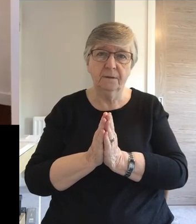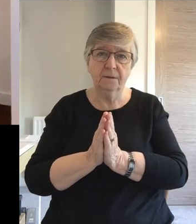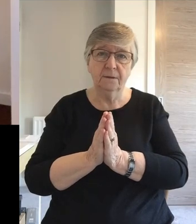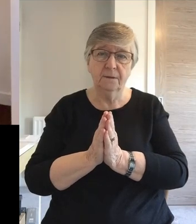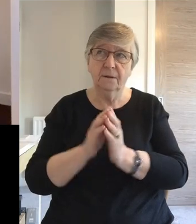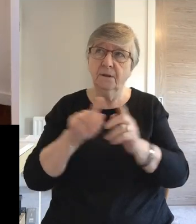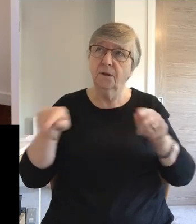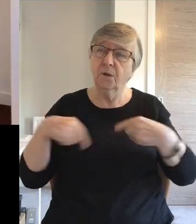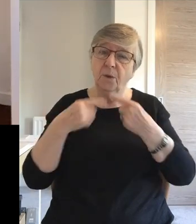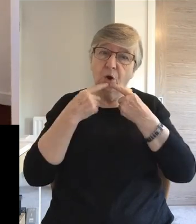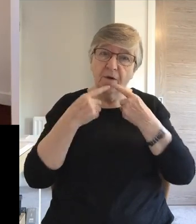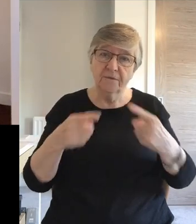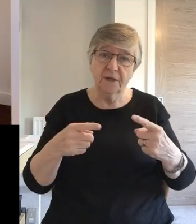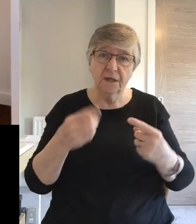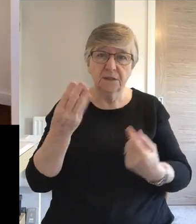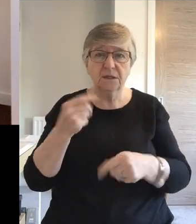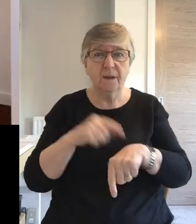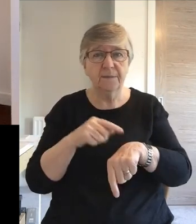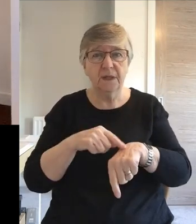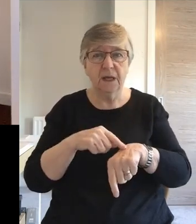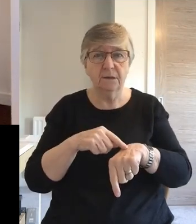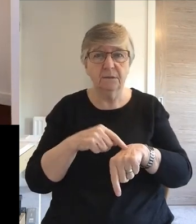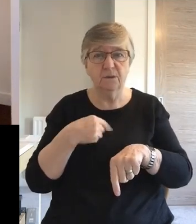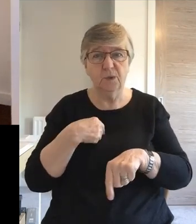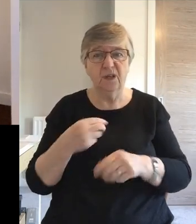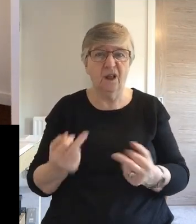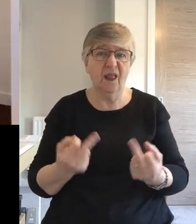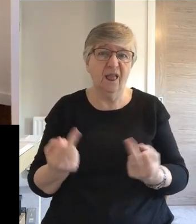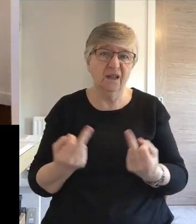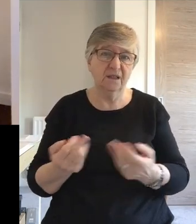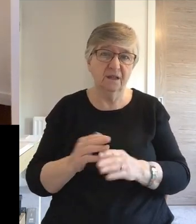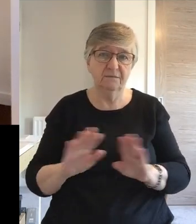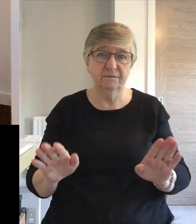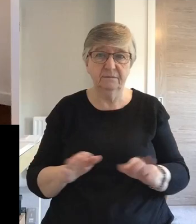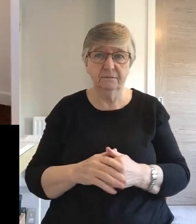And we confess, Father, that sometimes we're lazy.